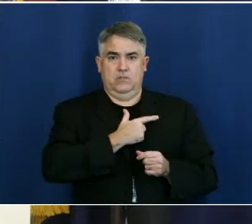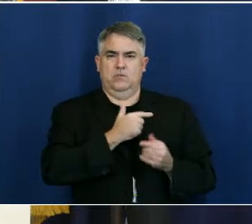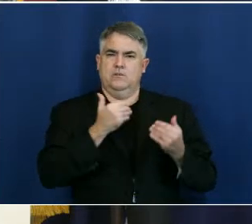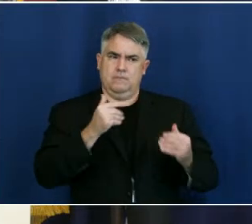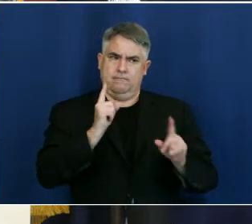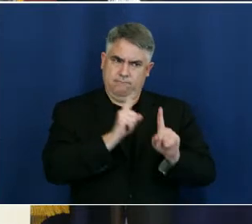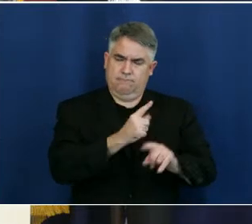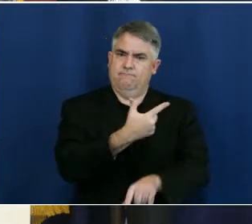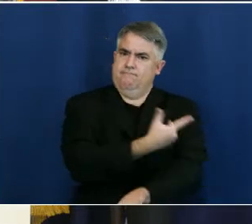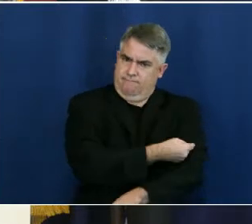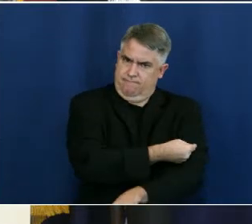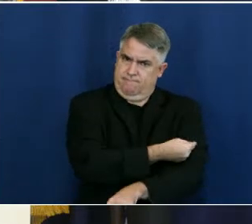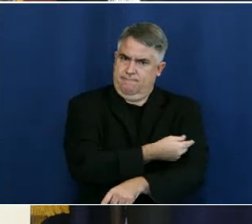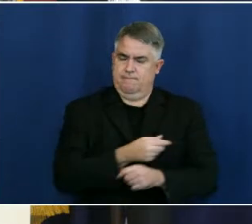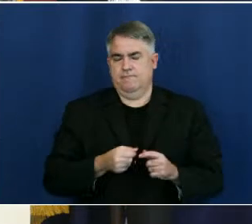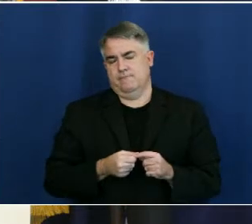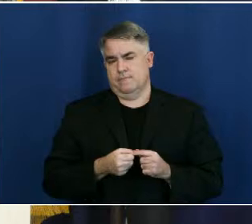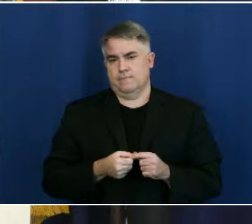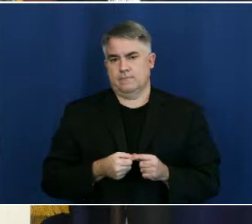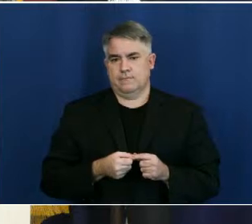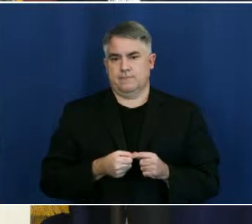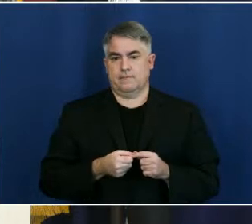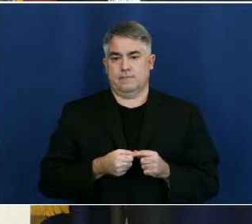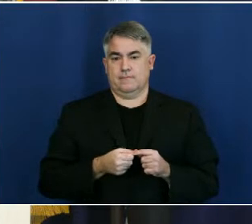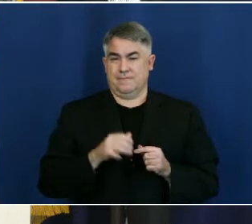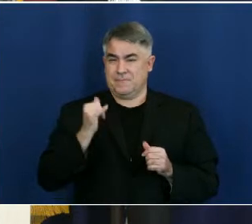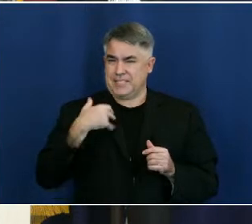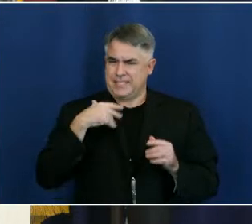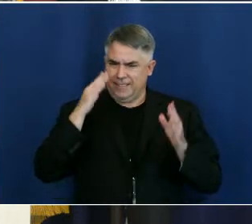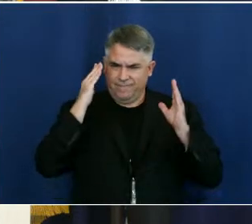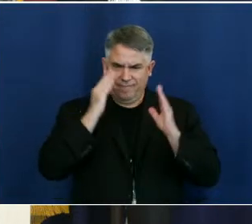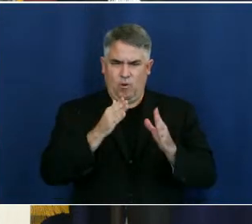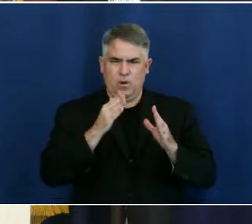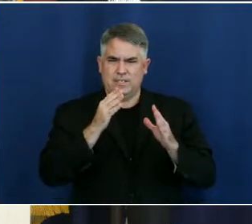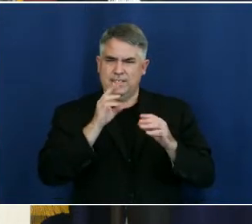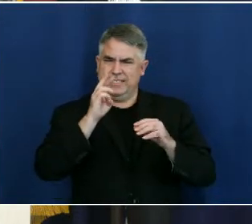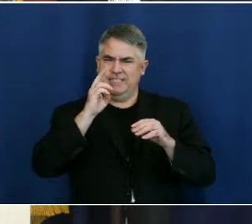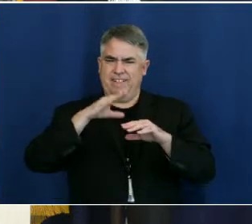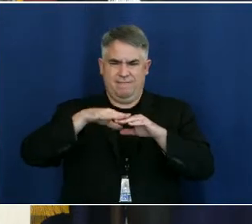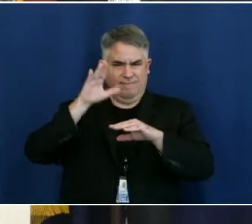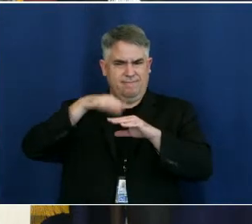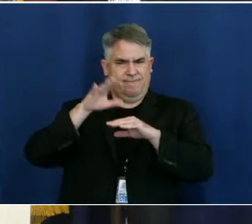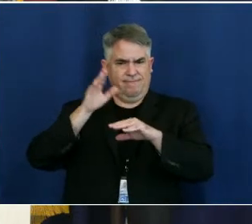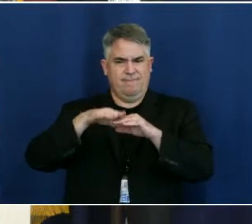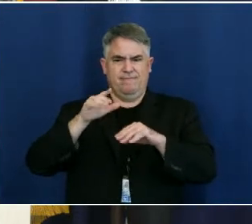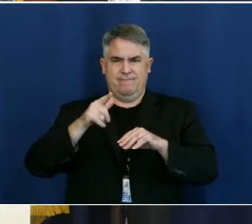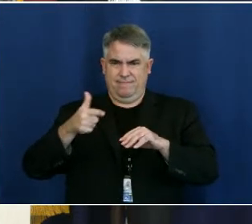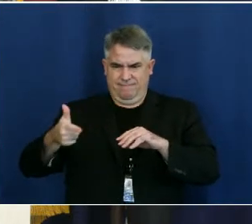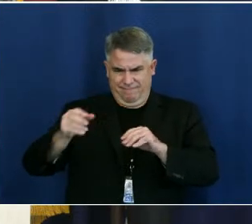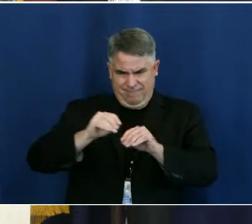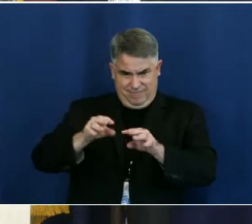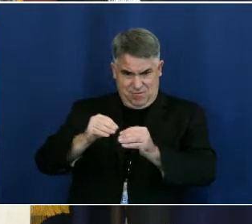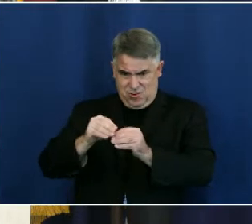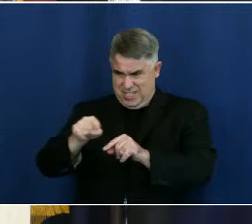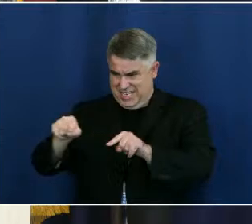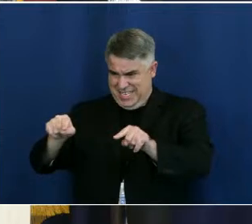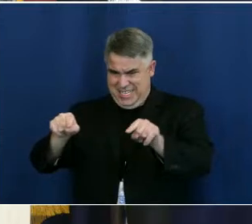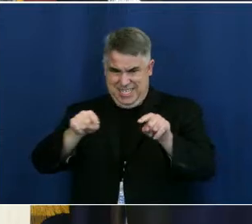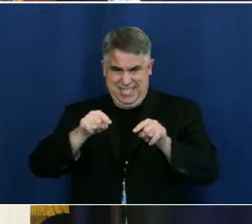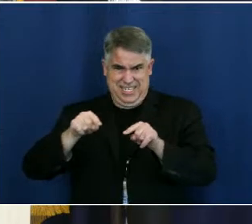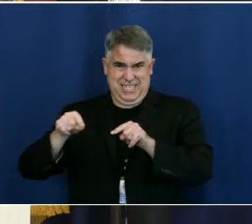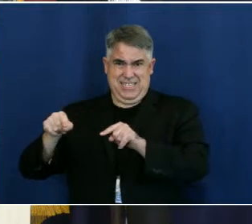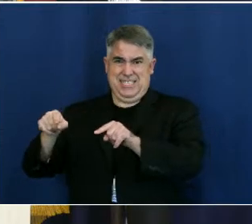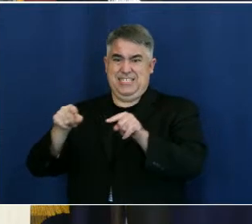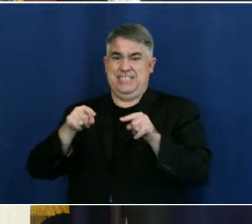a long way to go to get our 65 and older population vaccinated. It is important that they do because this age group has been one of the